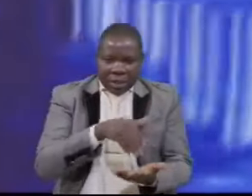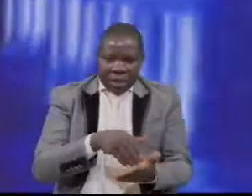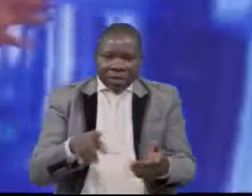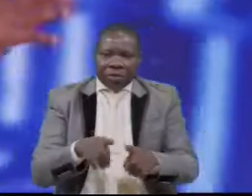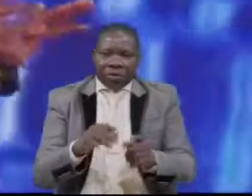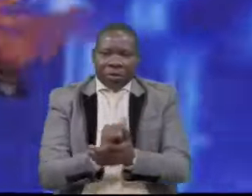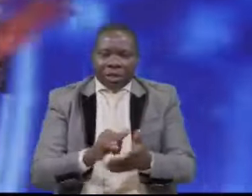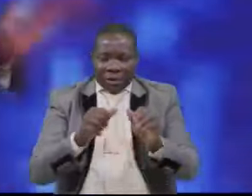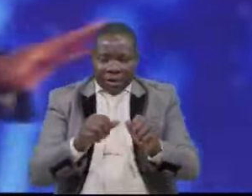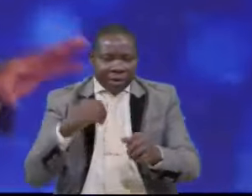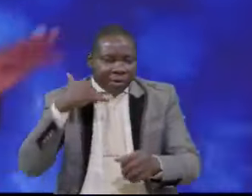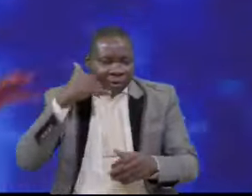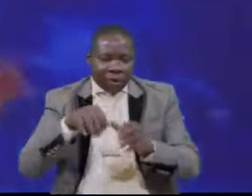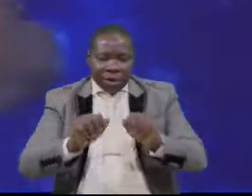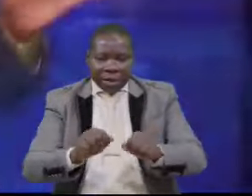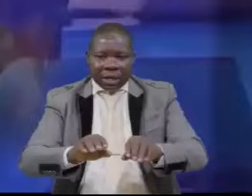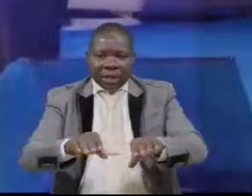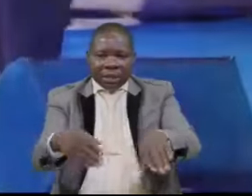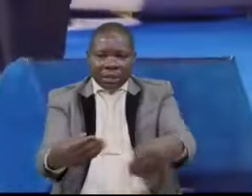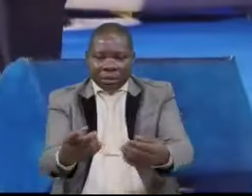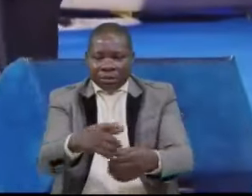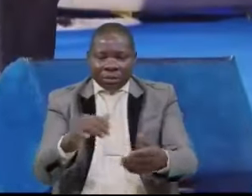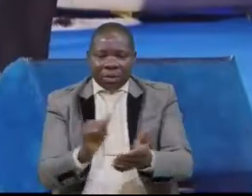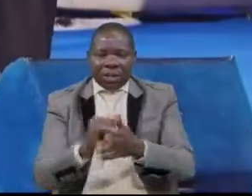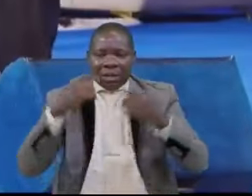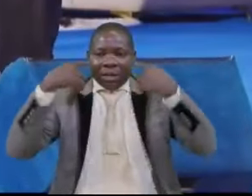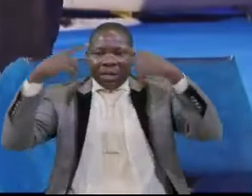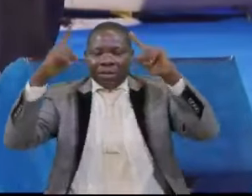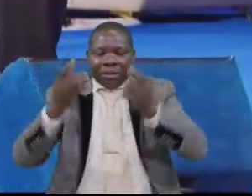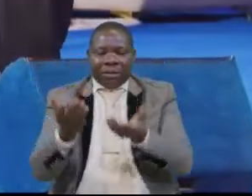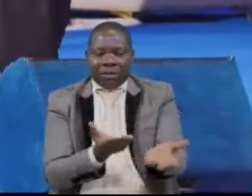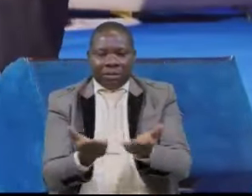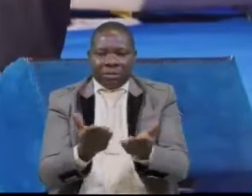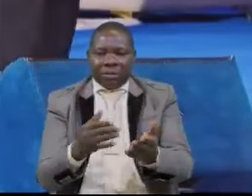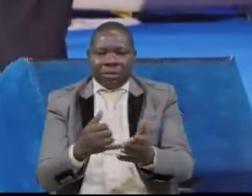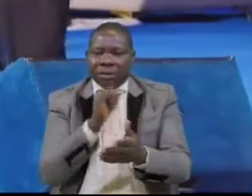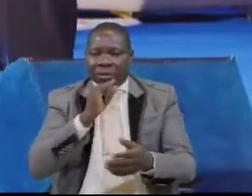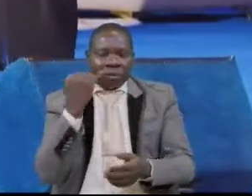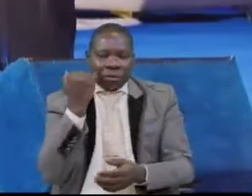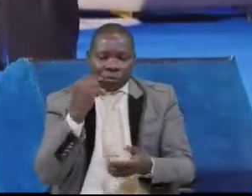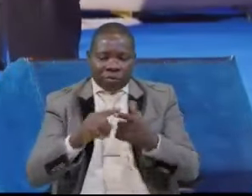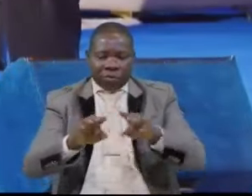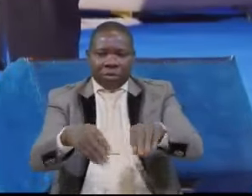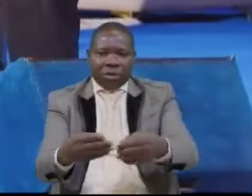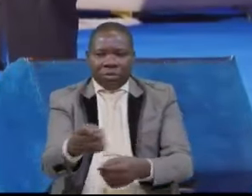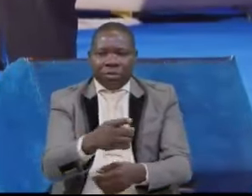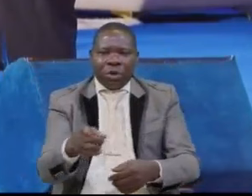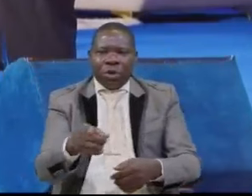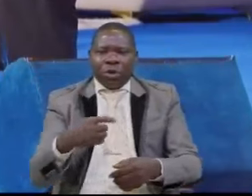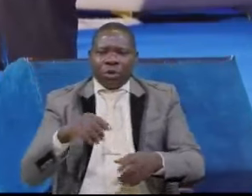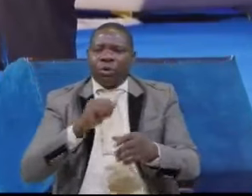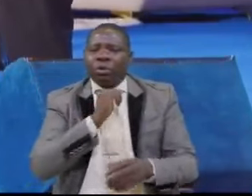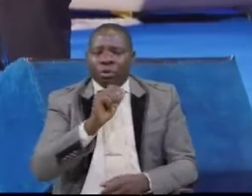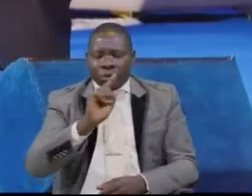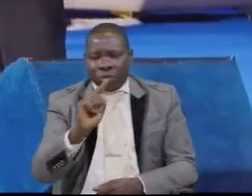the excellent service is supposed to give you. Not only that, look at the profession all in life. I'm going